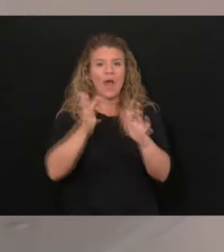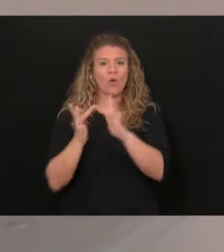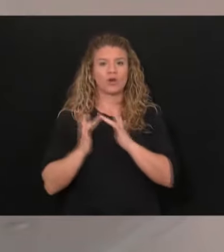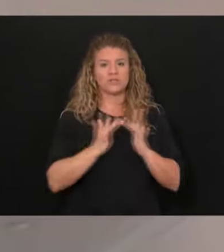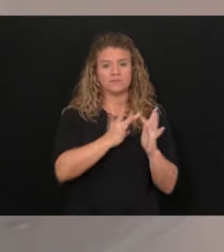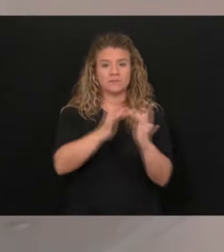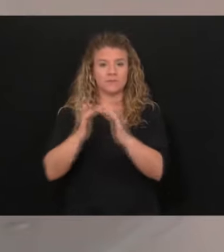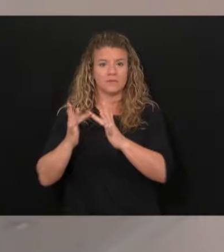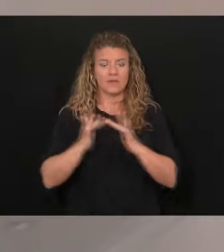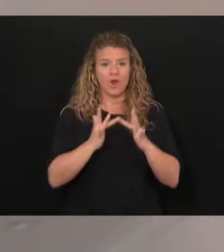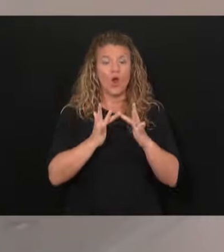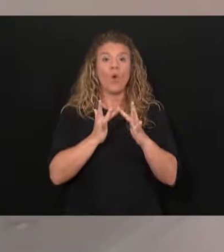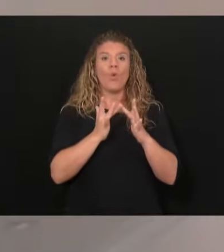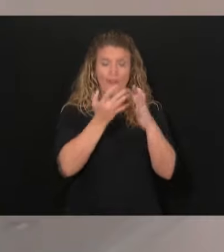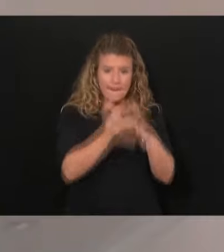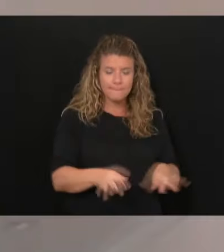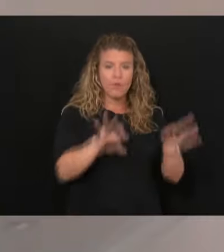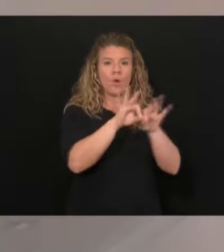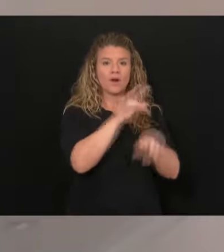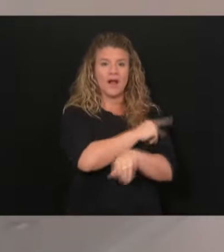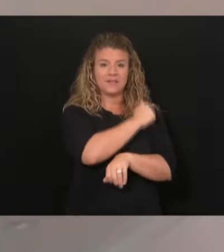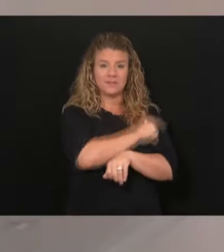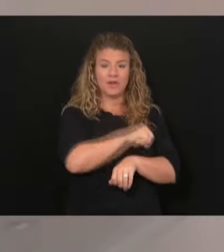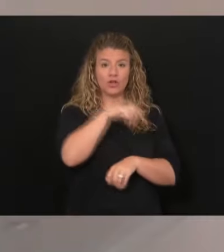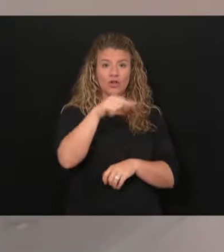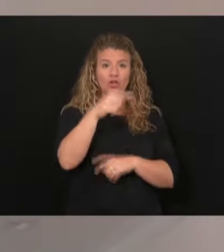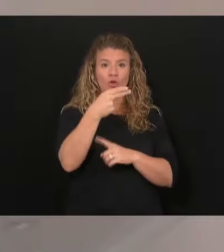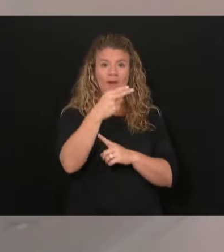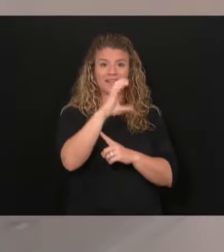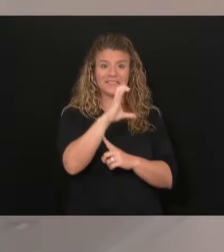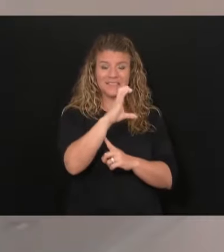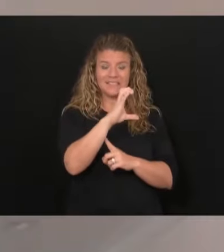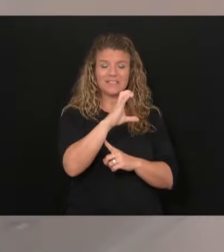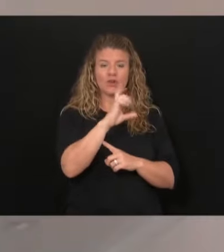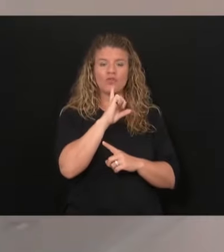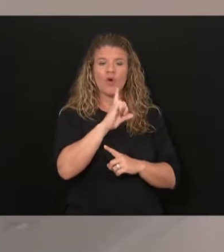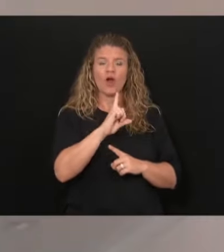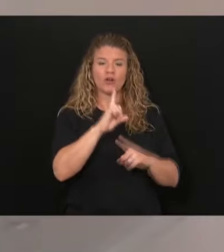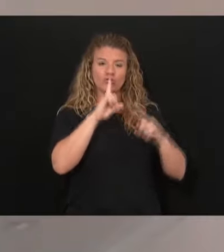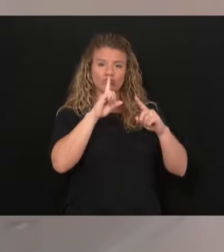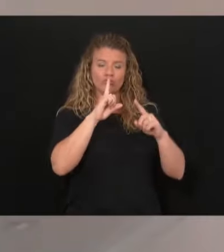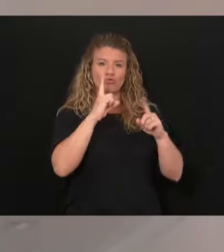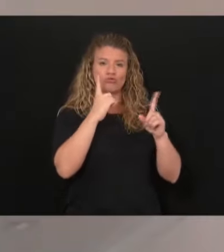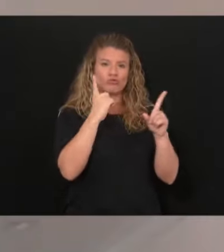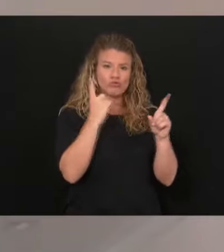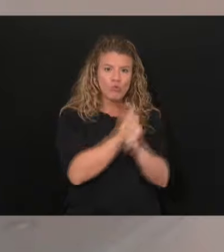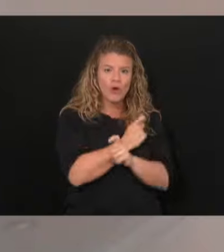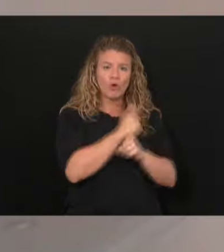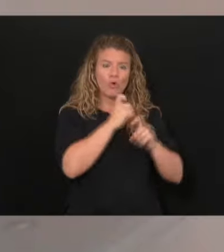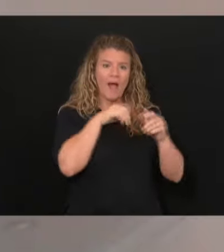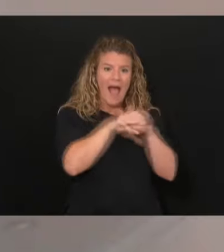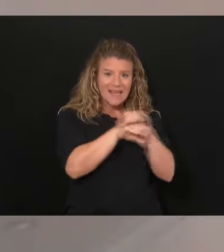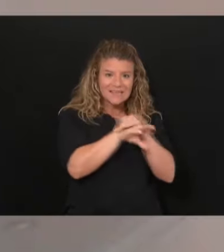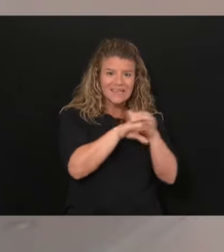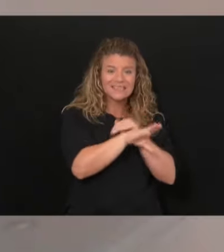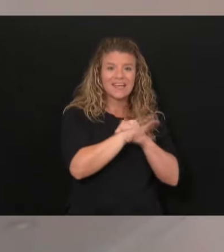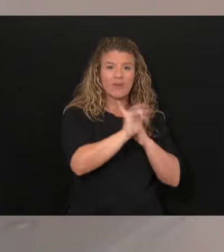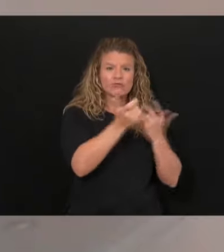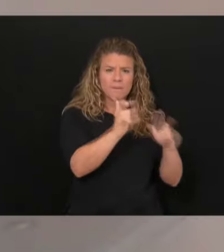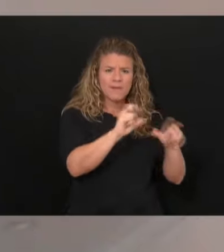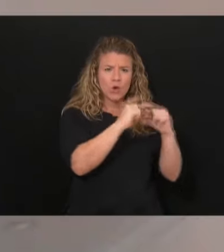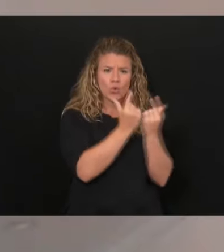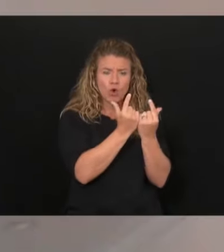the important hospitals, FQHCs, critical access hospitals, and big groups that exist